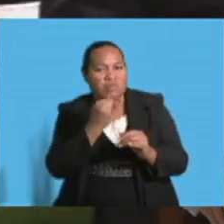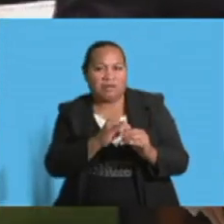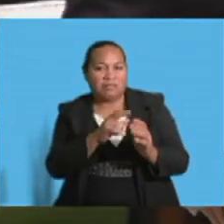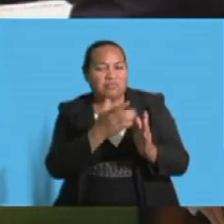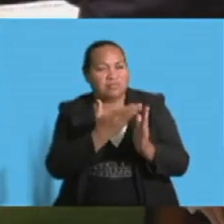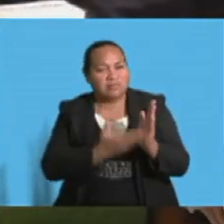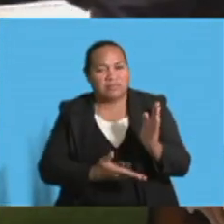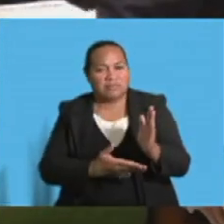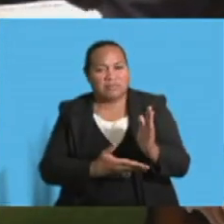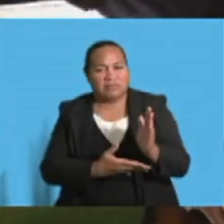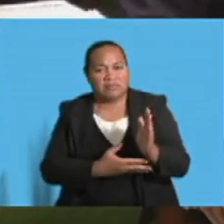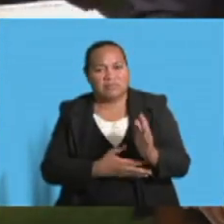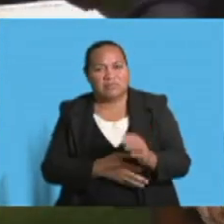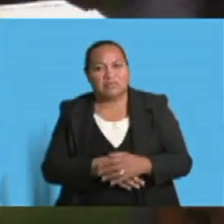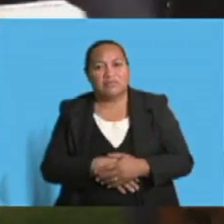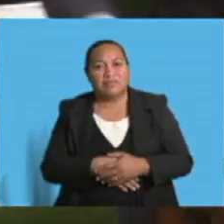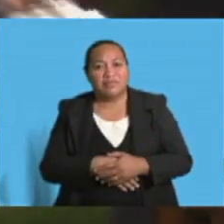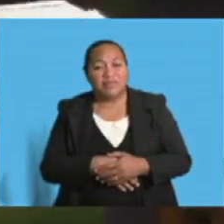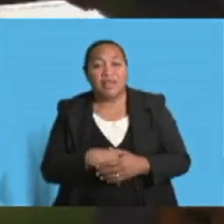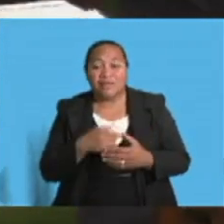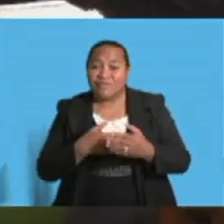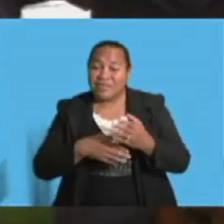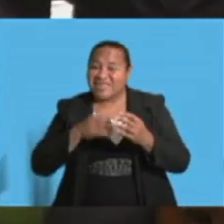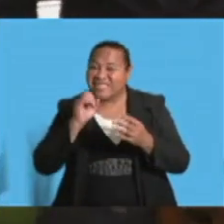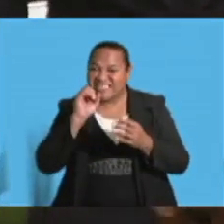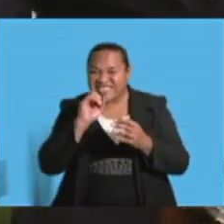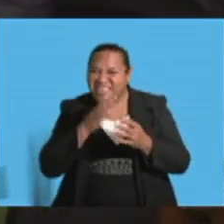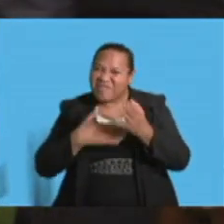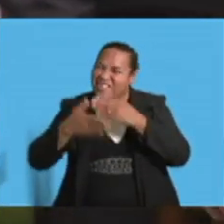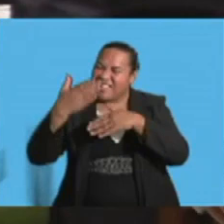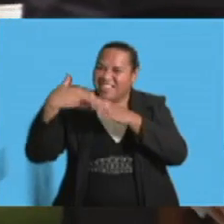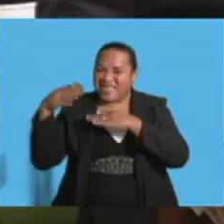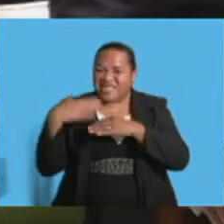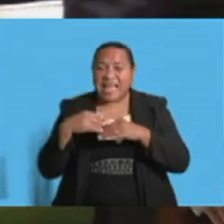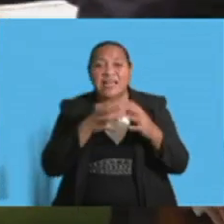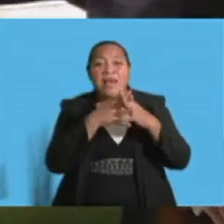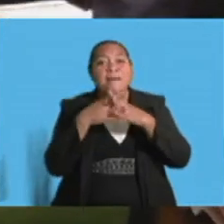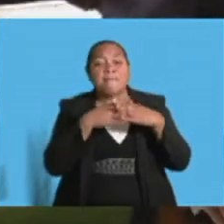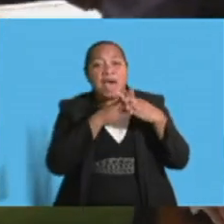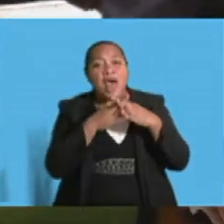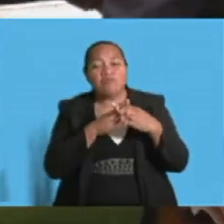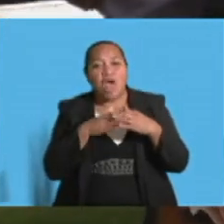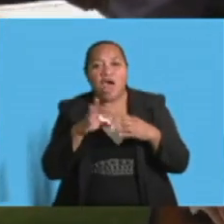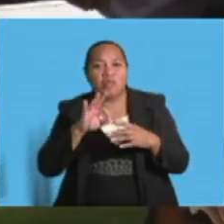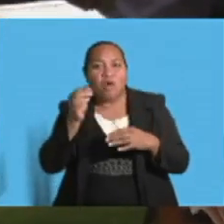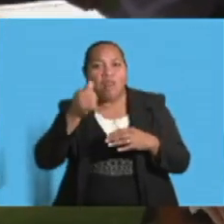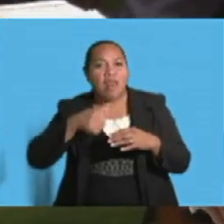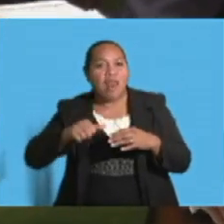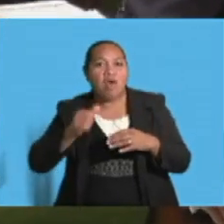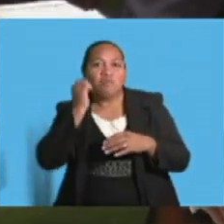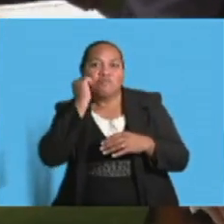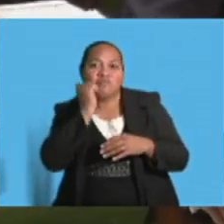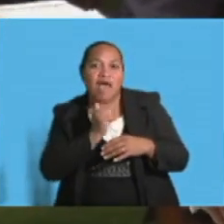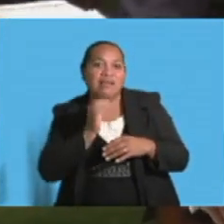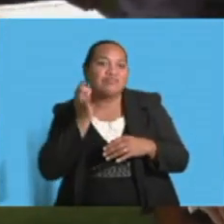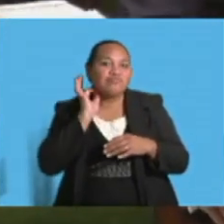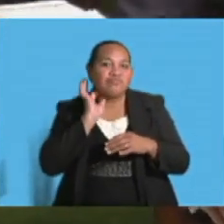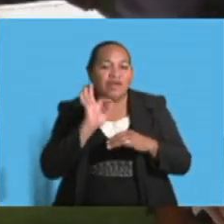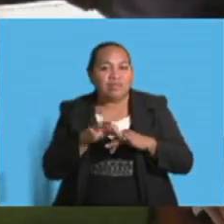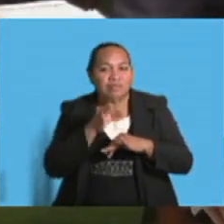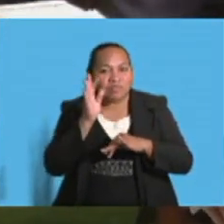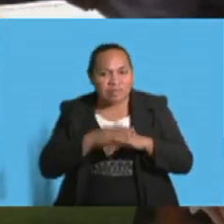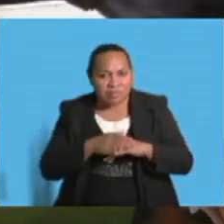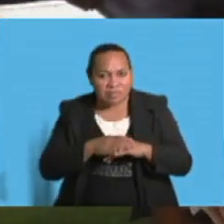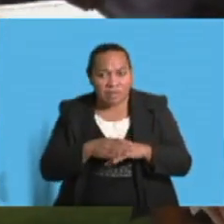few decades ago, it was illegal in America to get a white and a black person to be married. Does it make it right, therefore? Is it morally